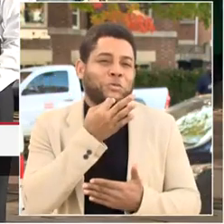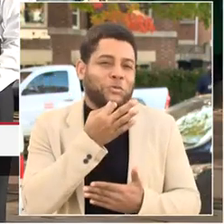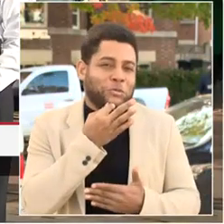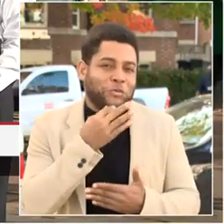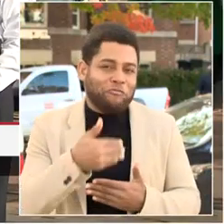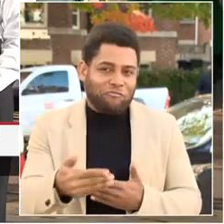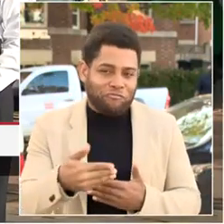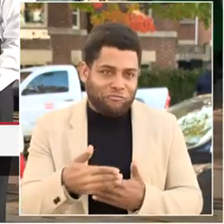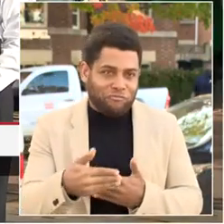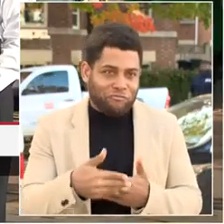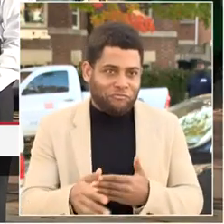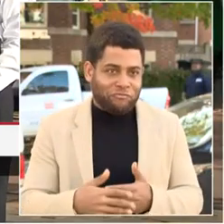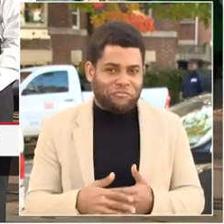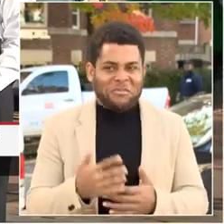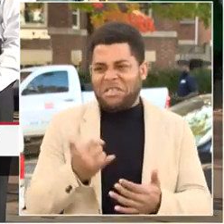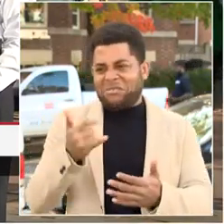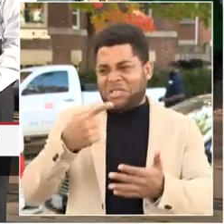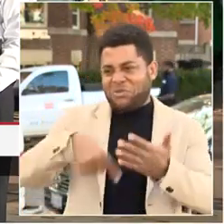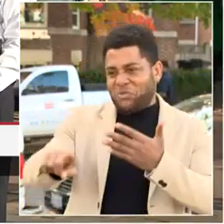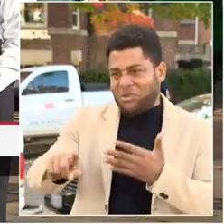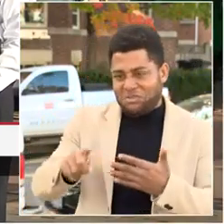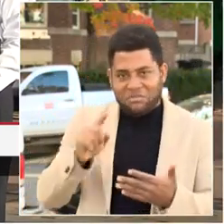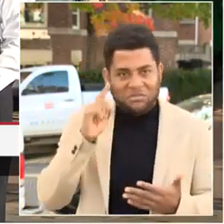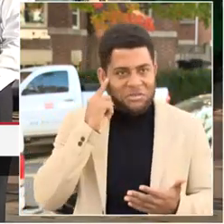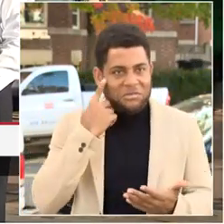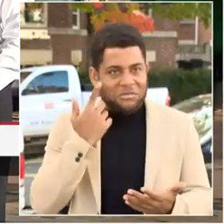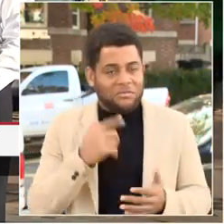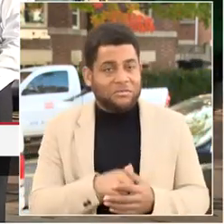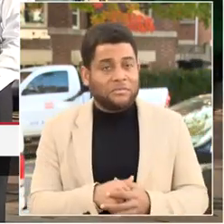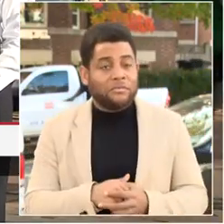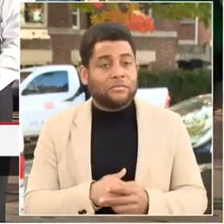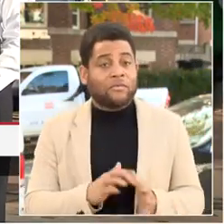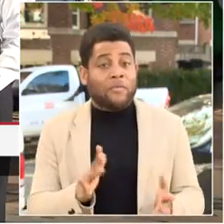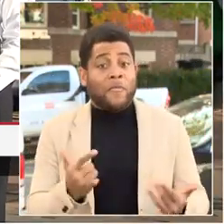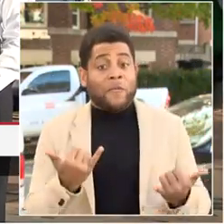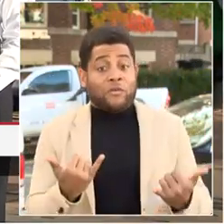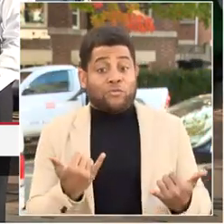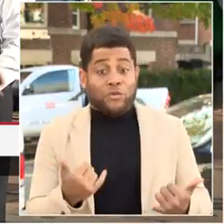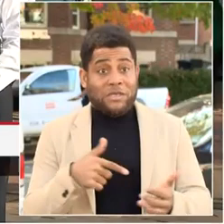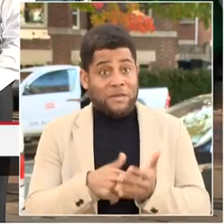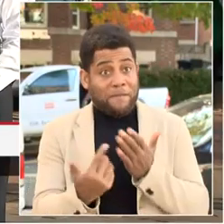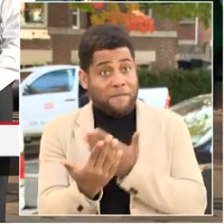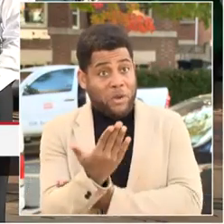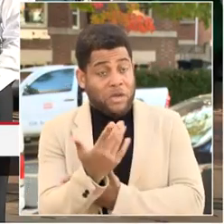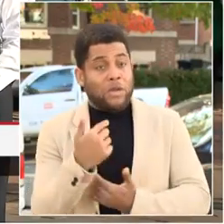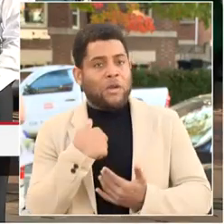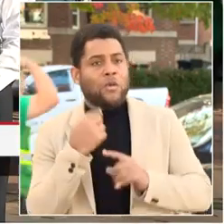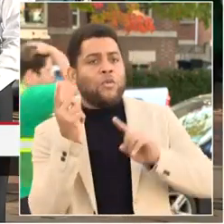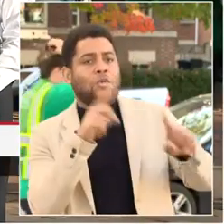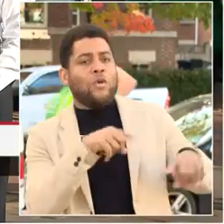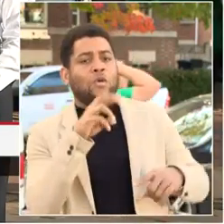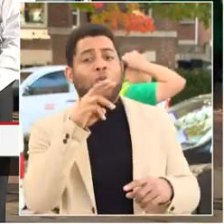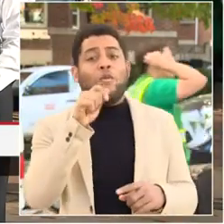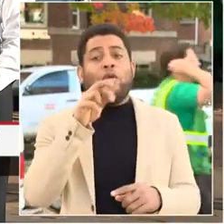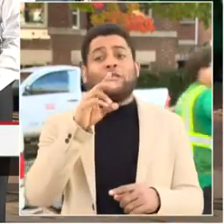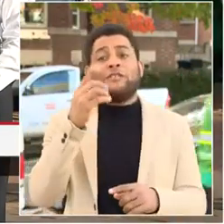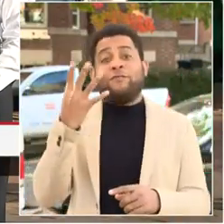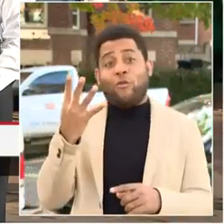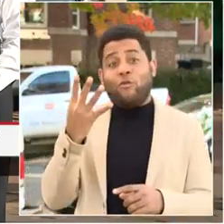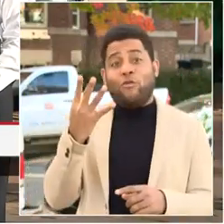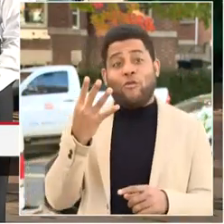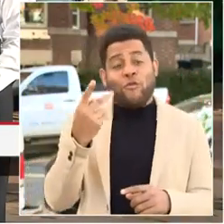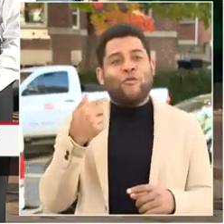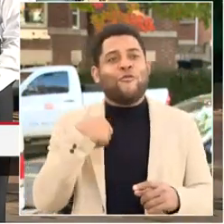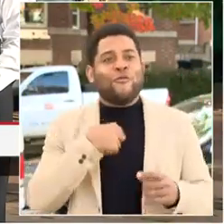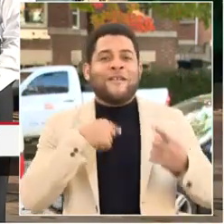Ward 4, where we announced new legislation that will address recent crime trends and give